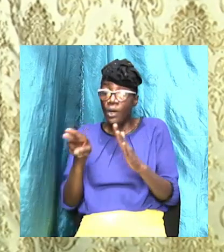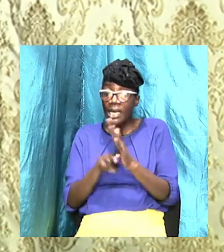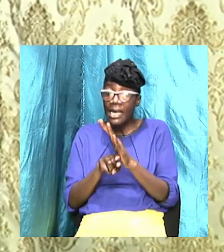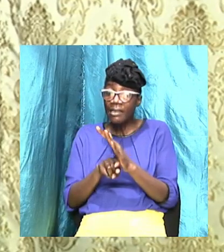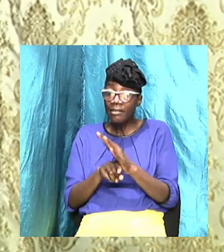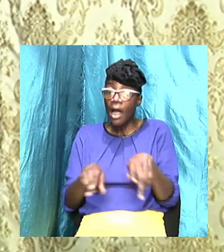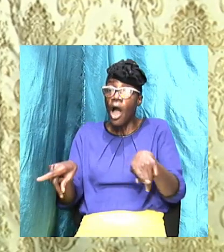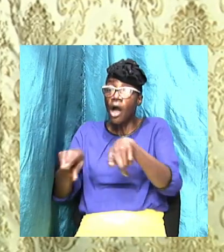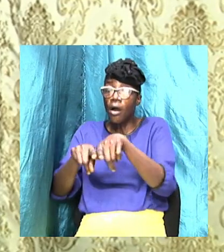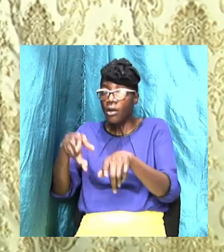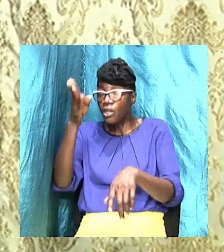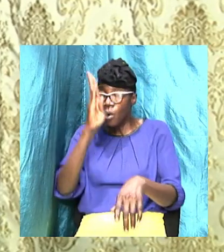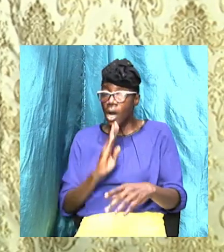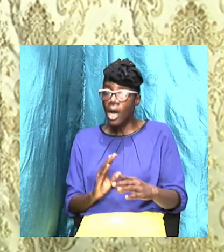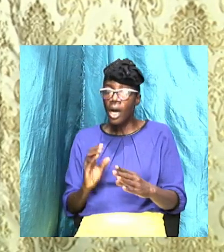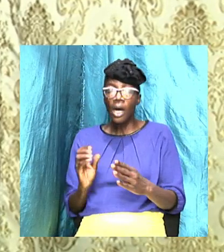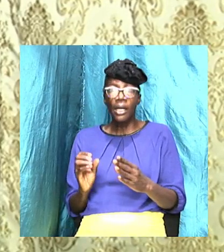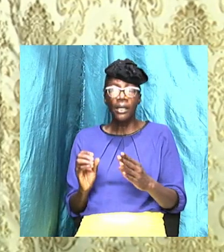standard.